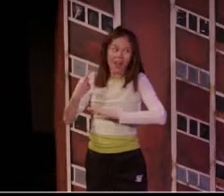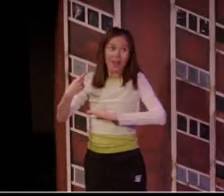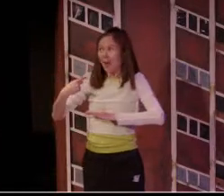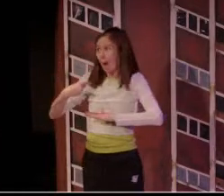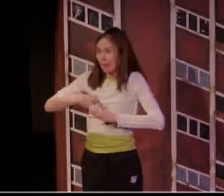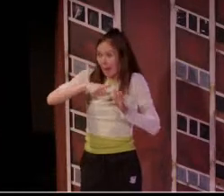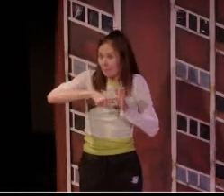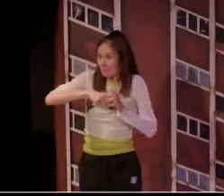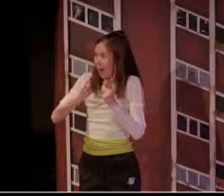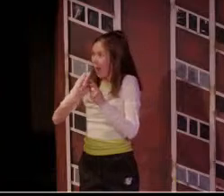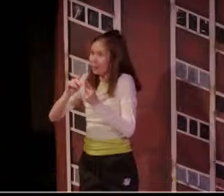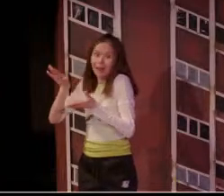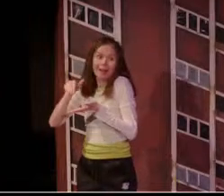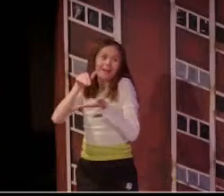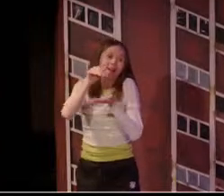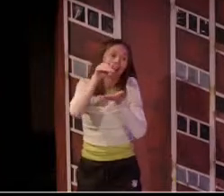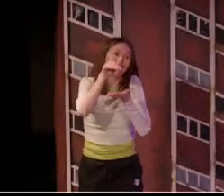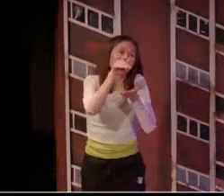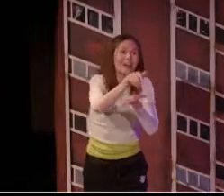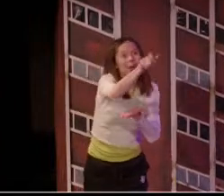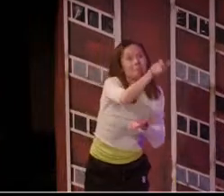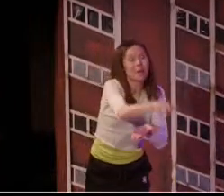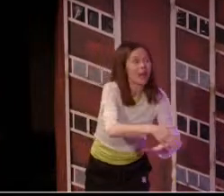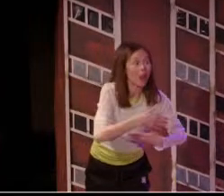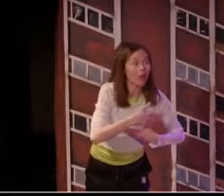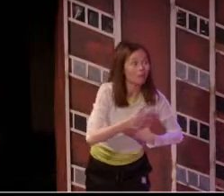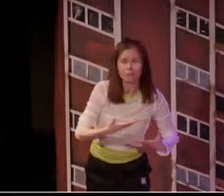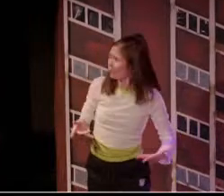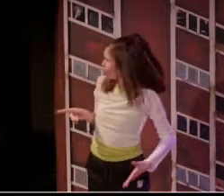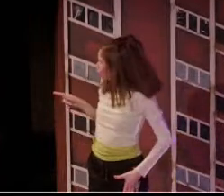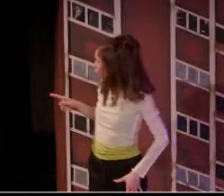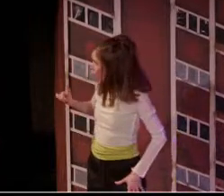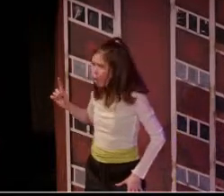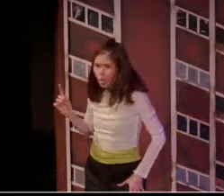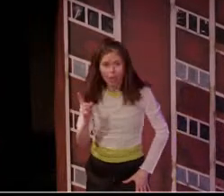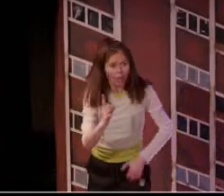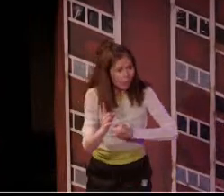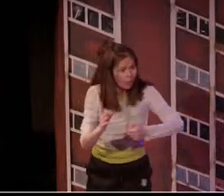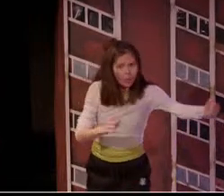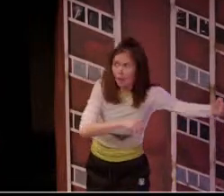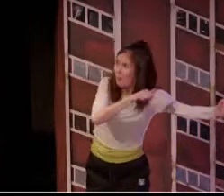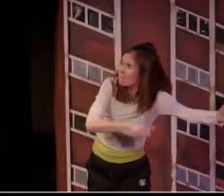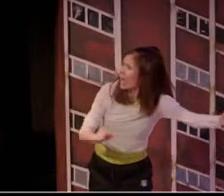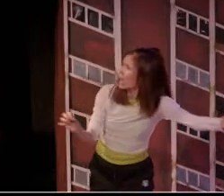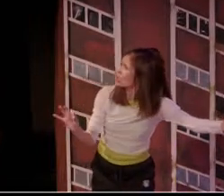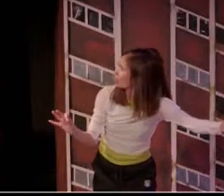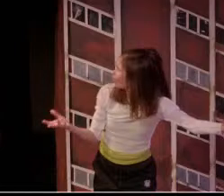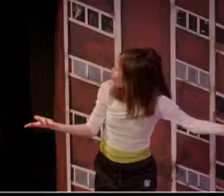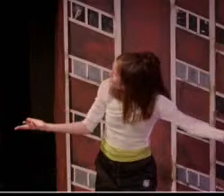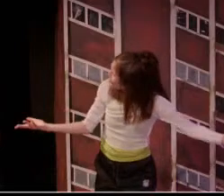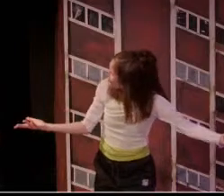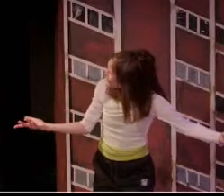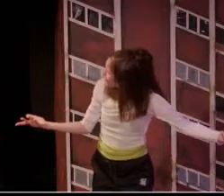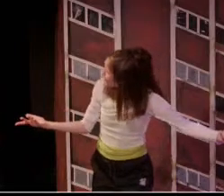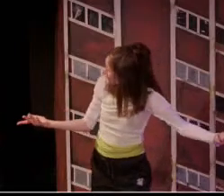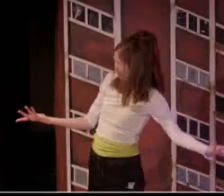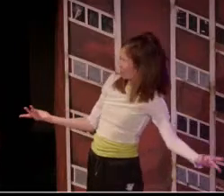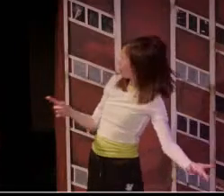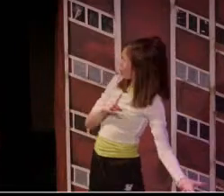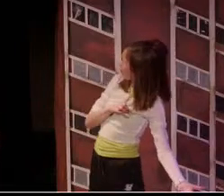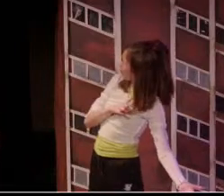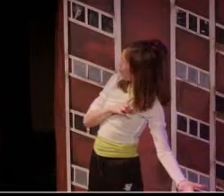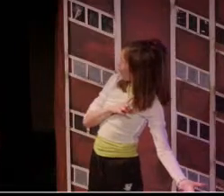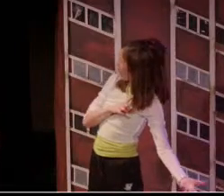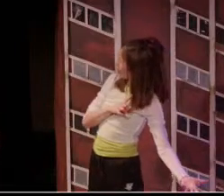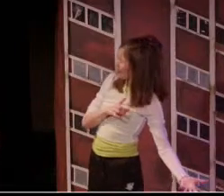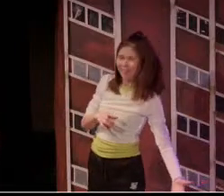souvenirs. I would have bought the peddler's treasury and laid it at her feet. You have bought nothing and